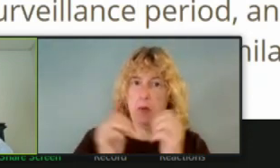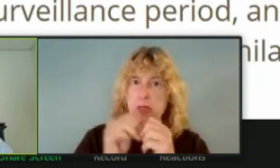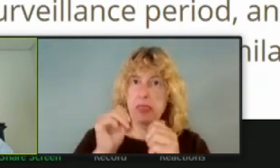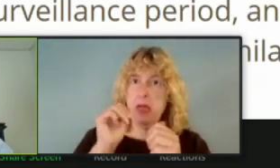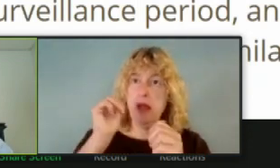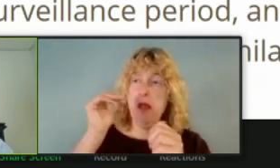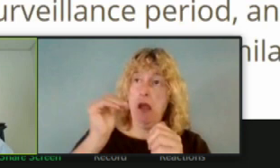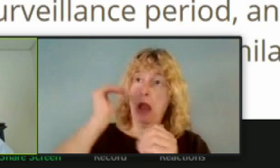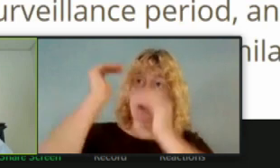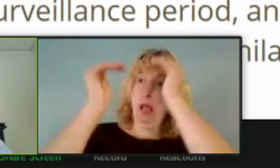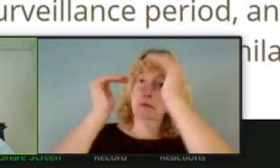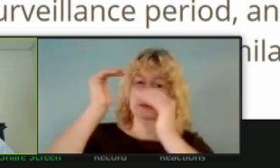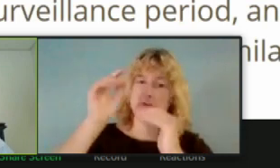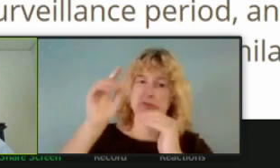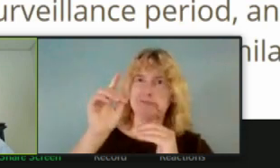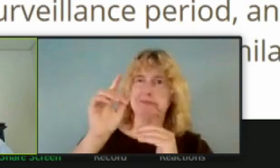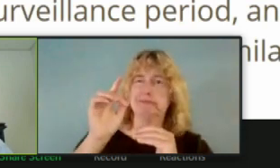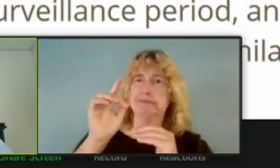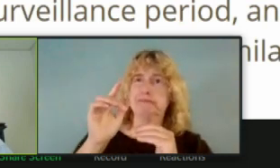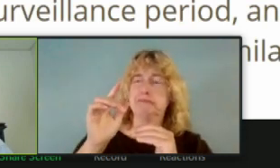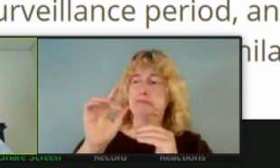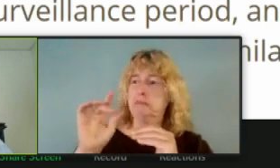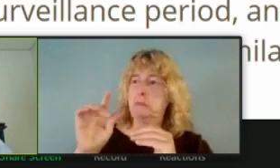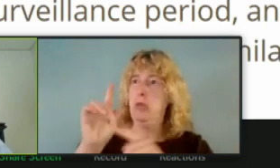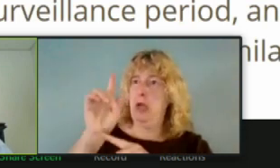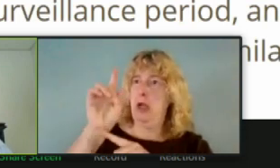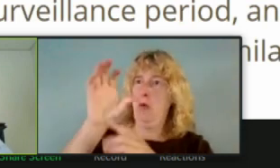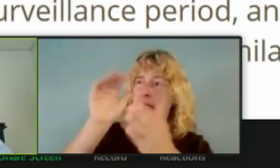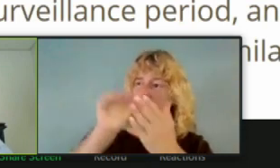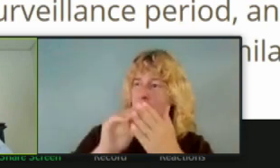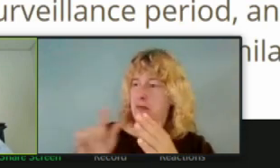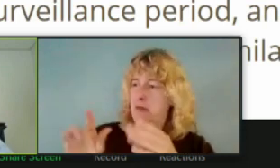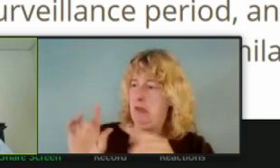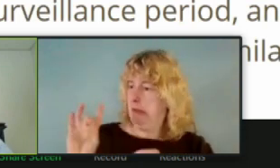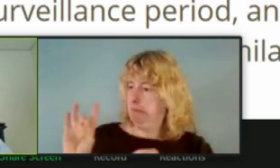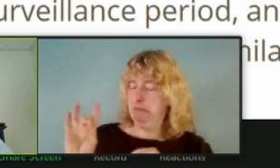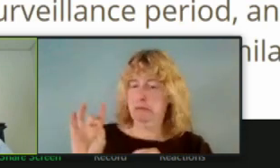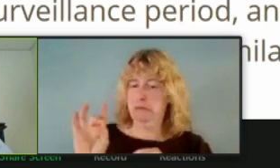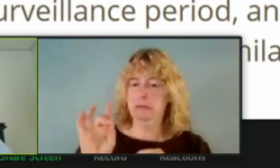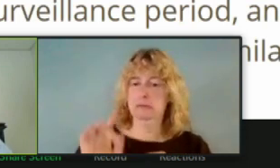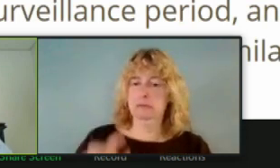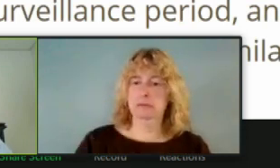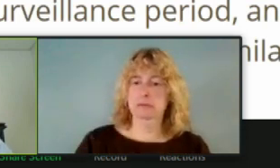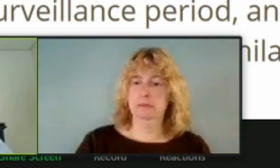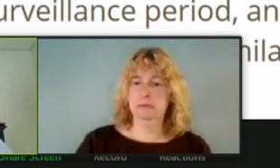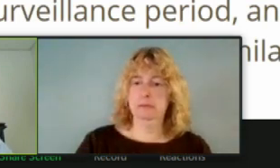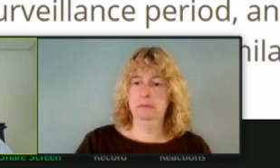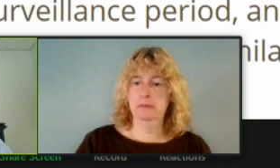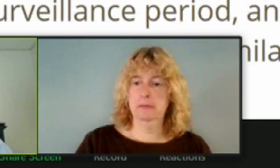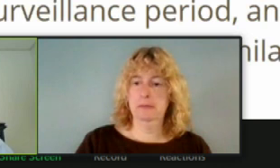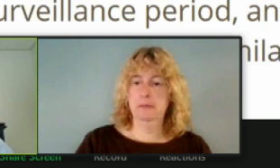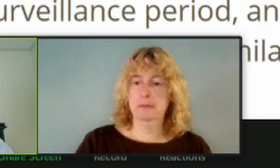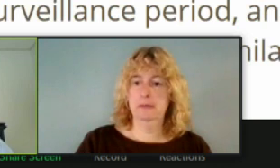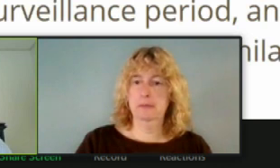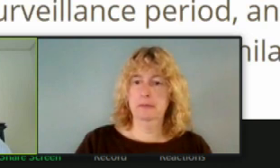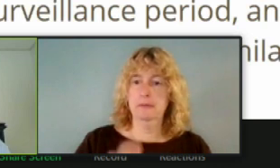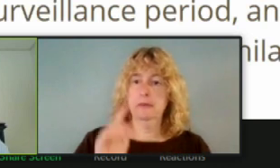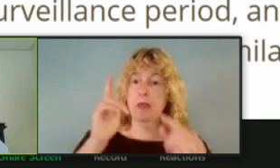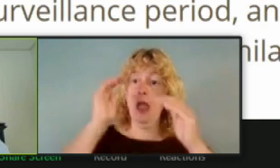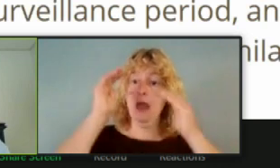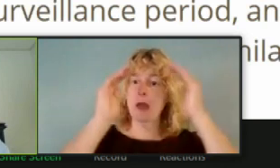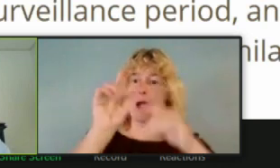8 out of 100,000 in the population. In adults, it was 164.5